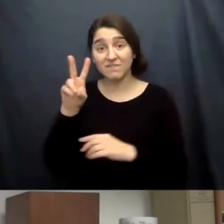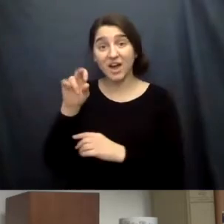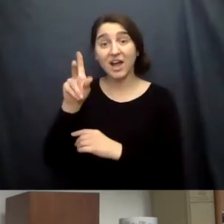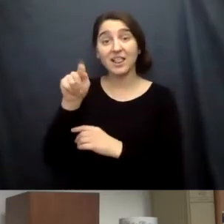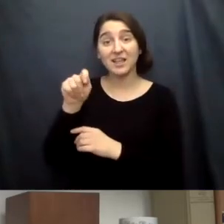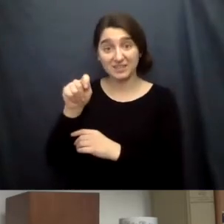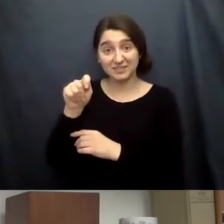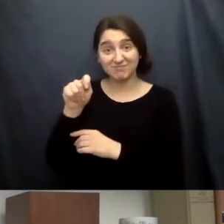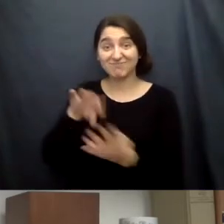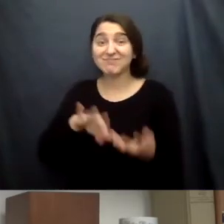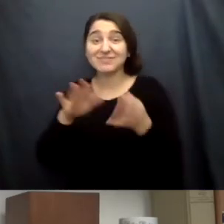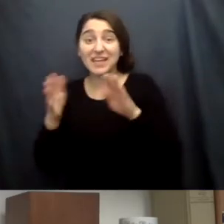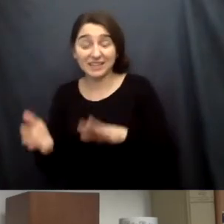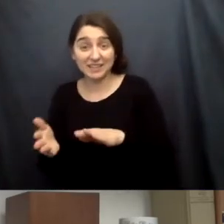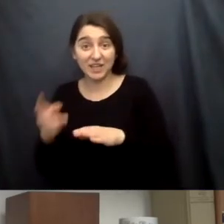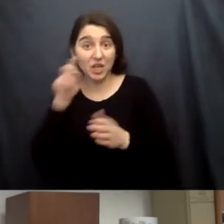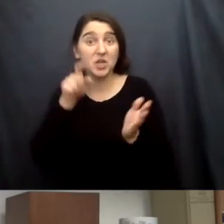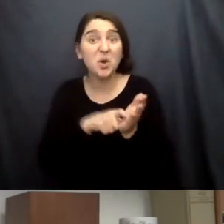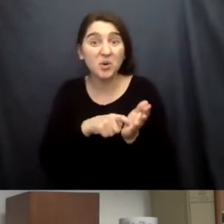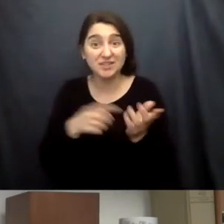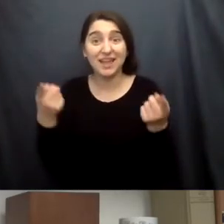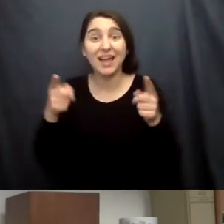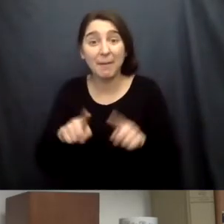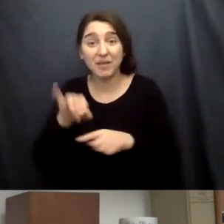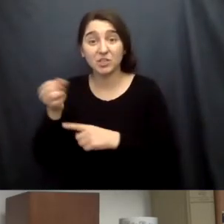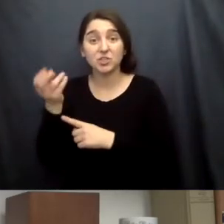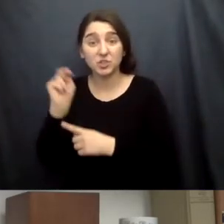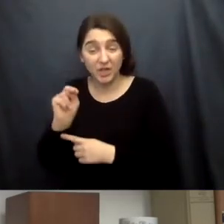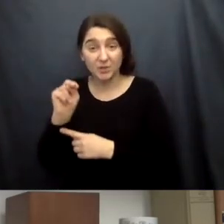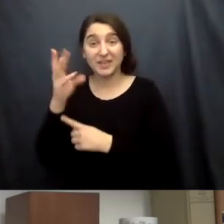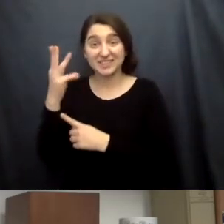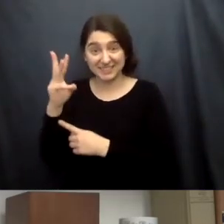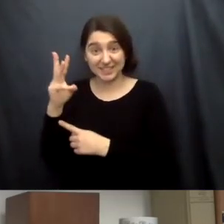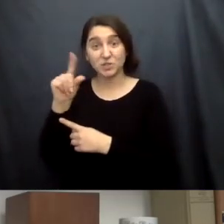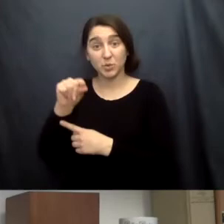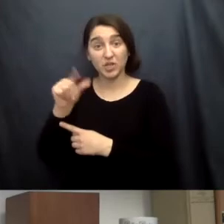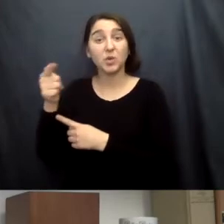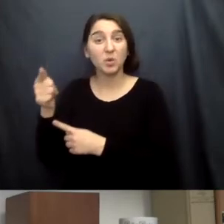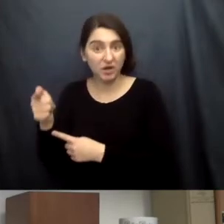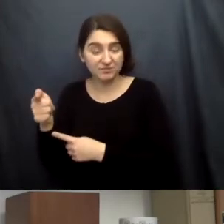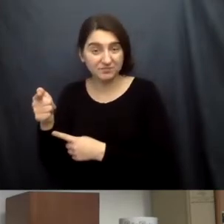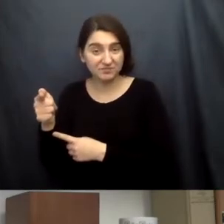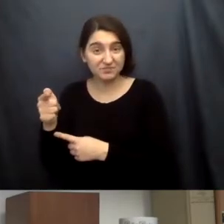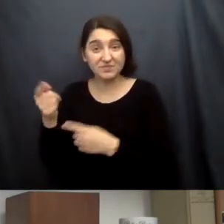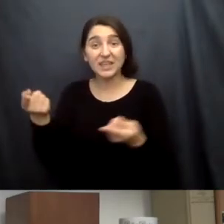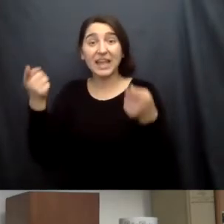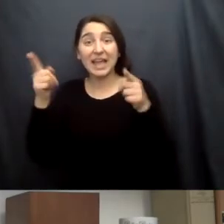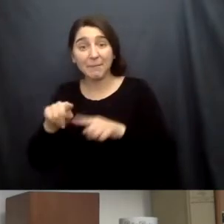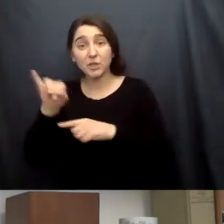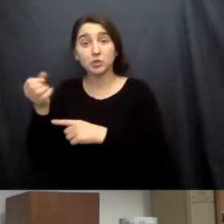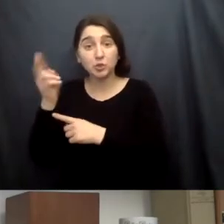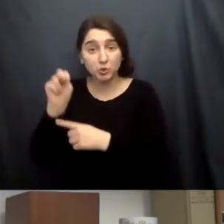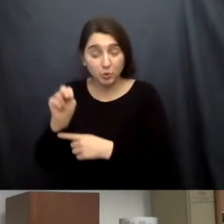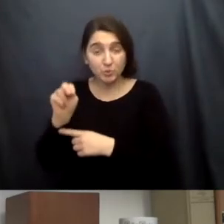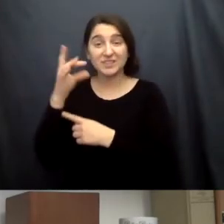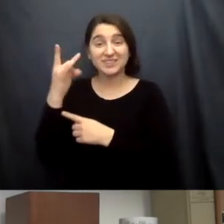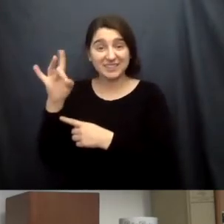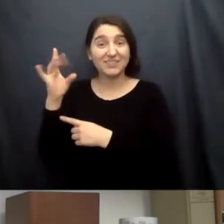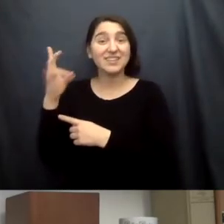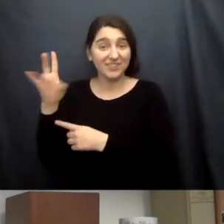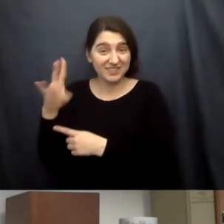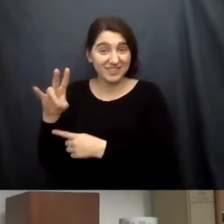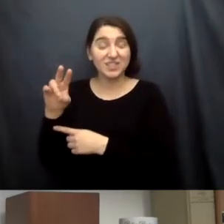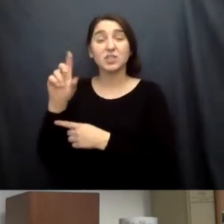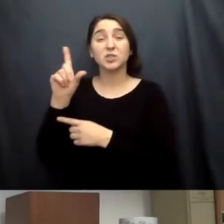This can sometimes be obvious, violent, and even deadly, as it was on January 6, 2021 at the